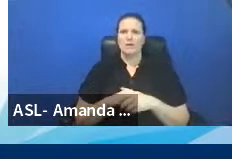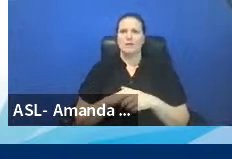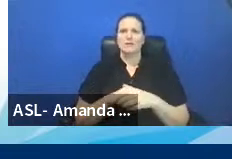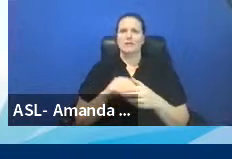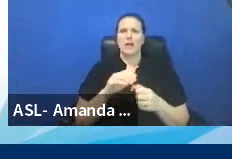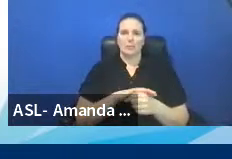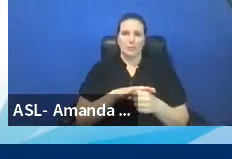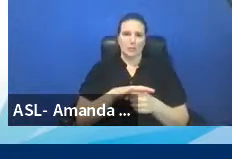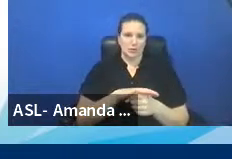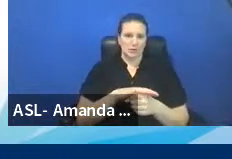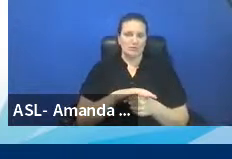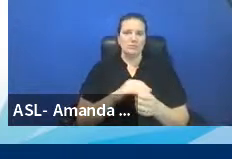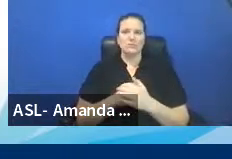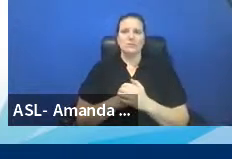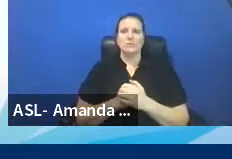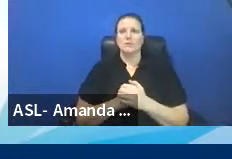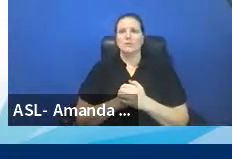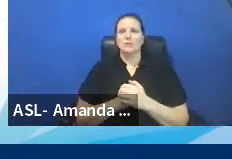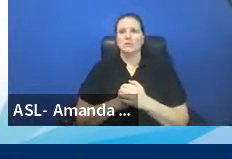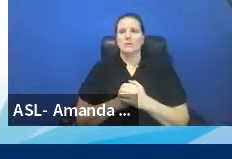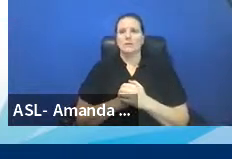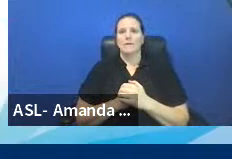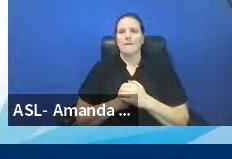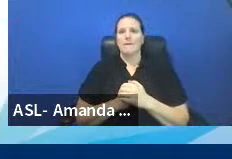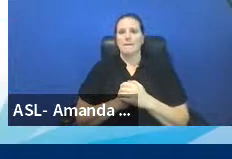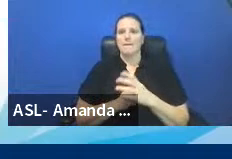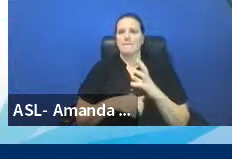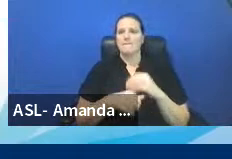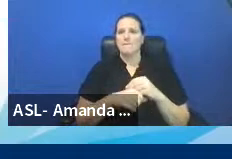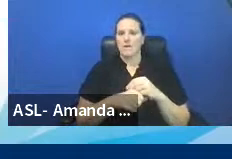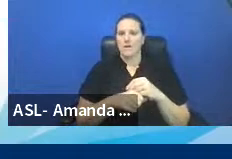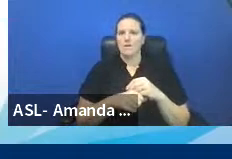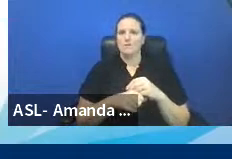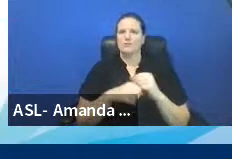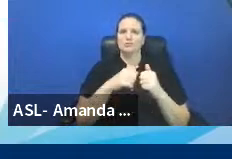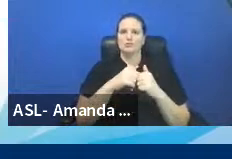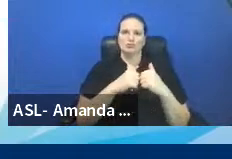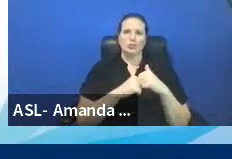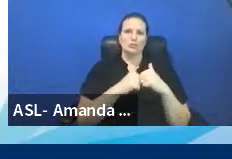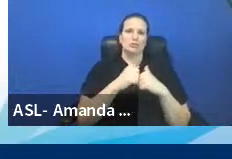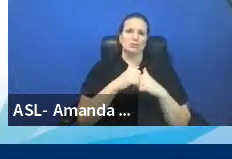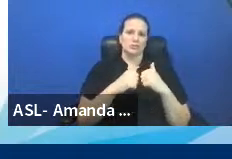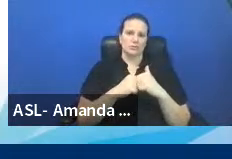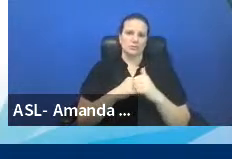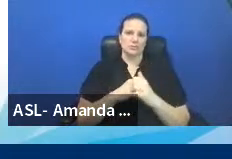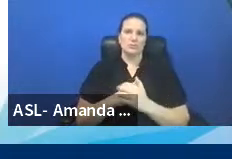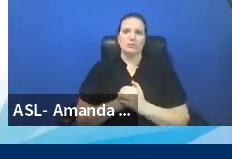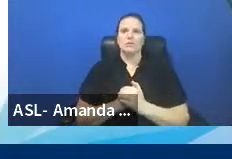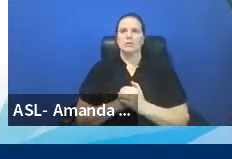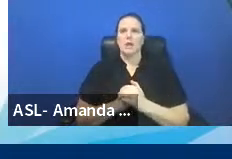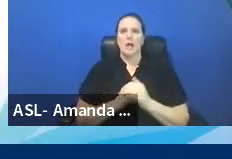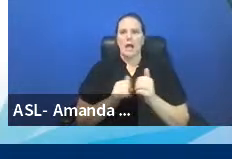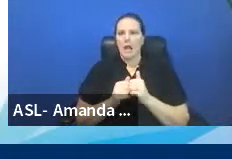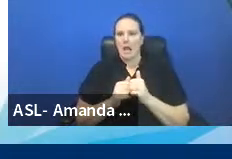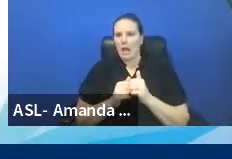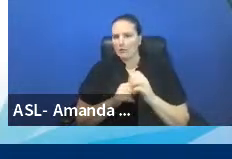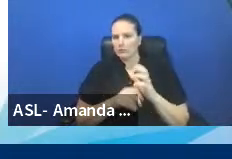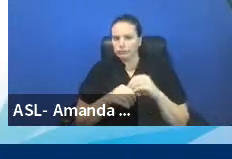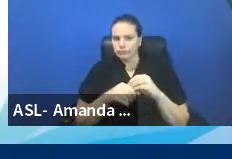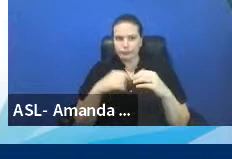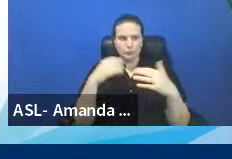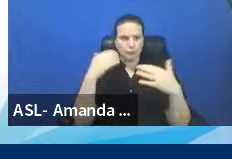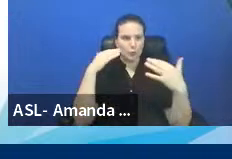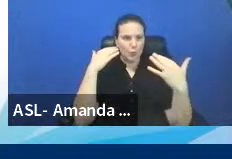neighborhoods in the footprint of the construction, and how we will mitigate for